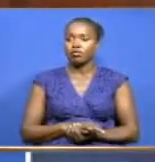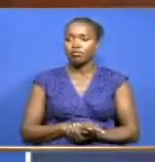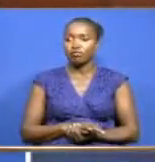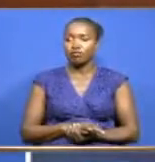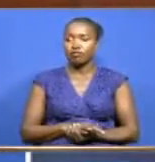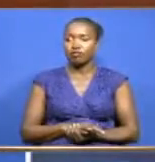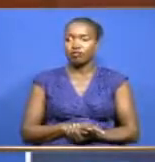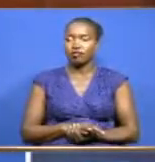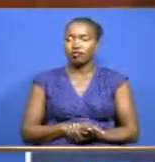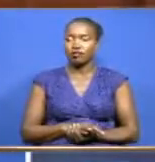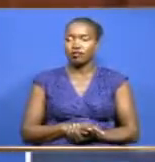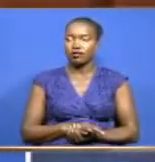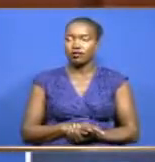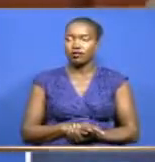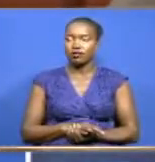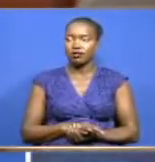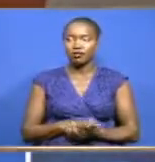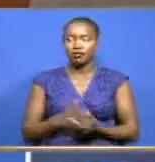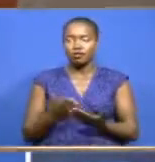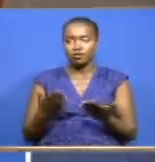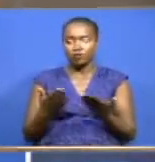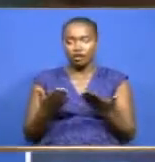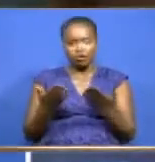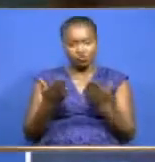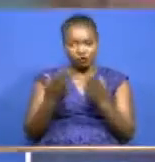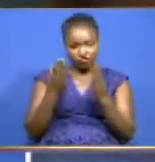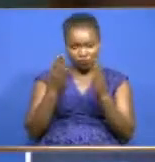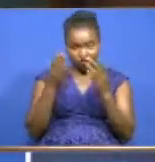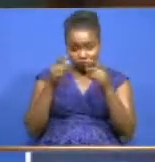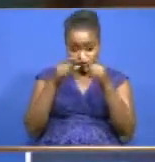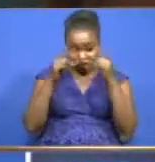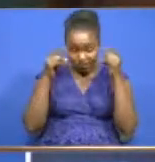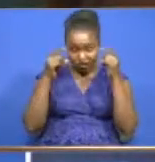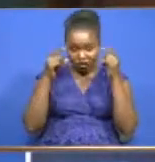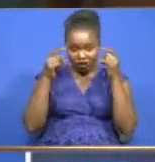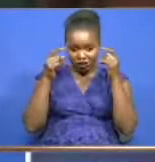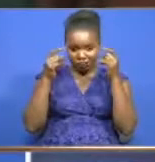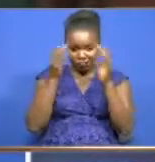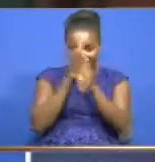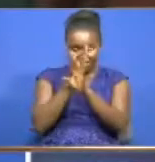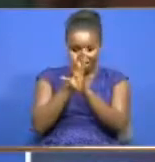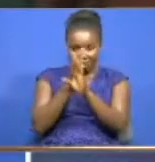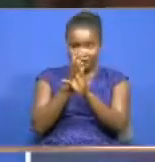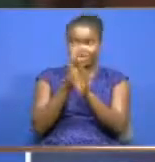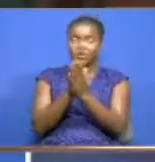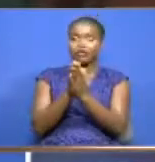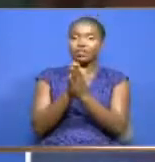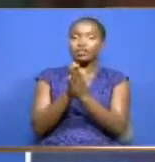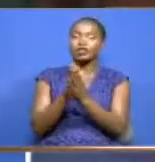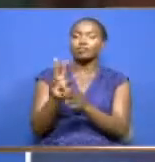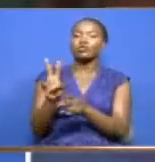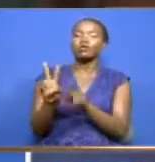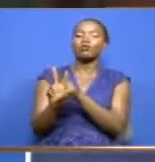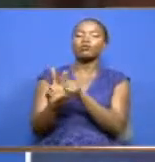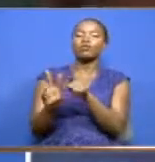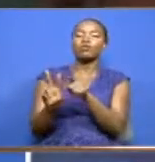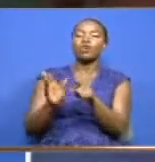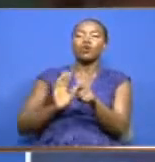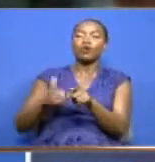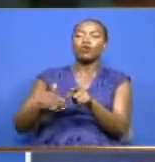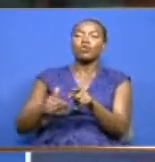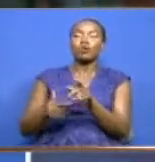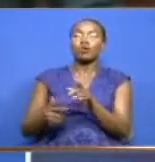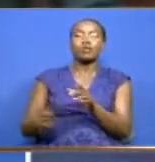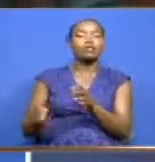With their heads wrapped and faces concealed behind masks, Makallah Leparan, Emma Mutio and Regina Musembi appeared